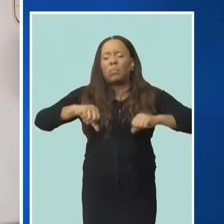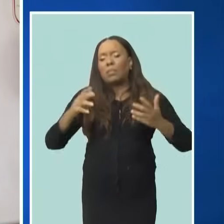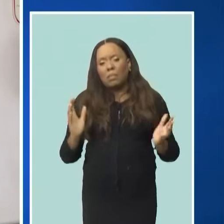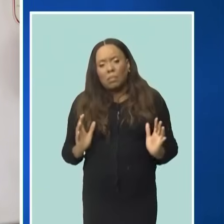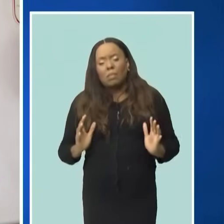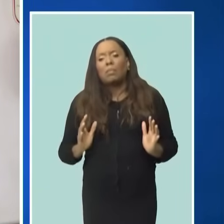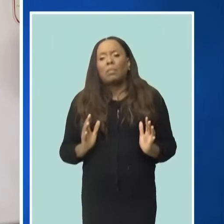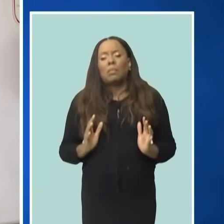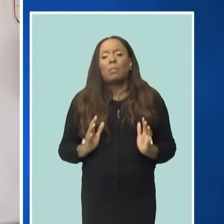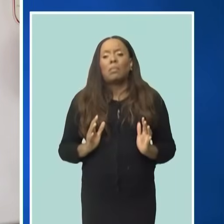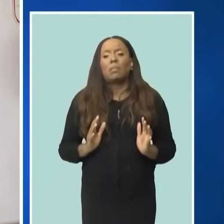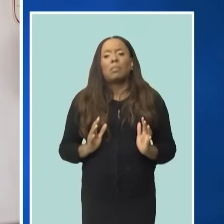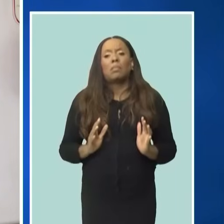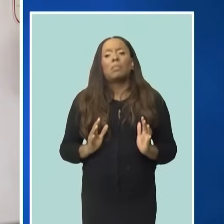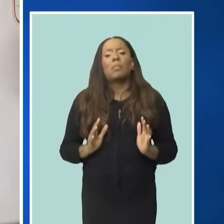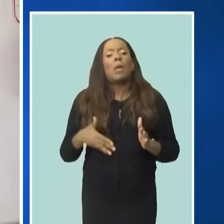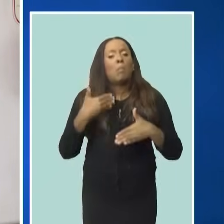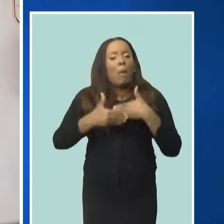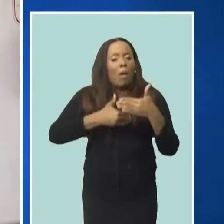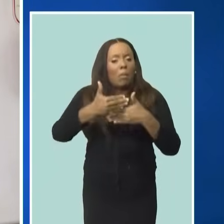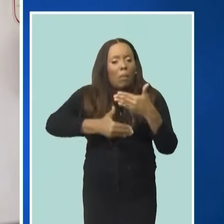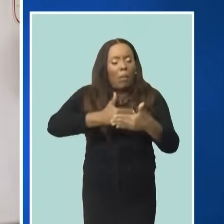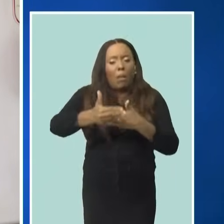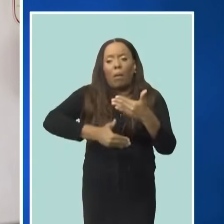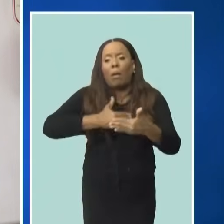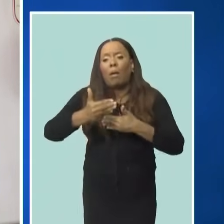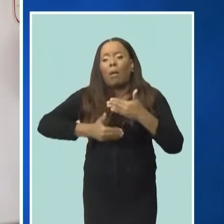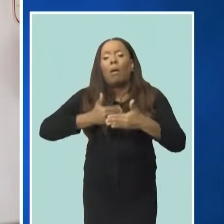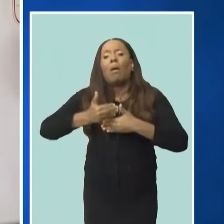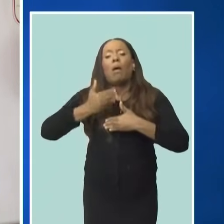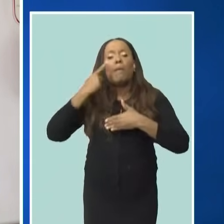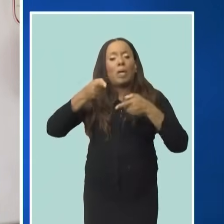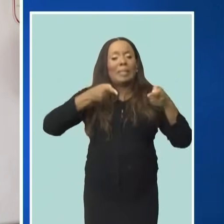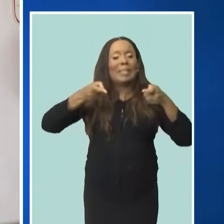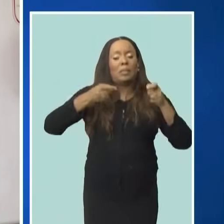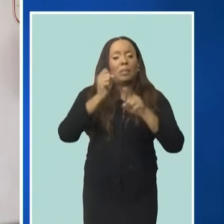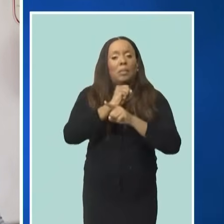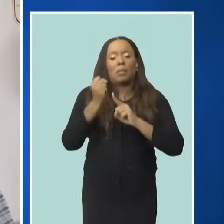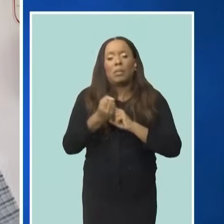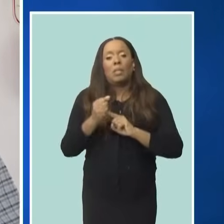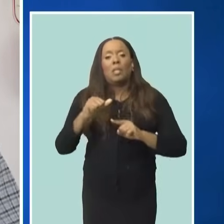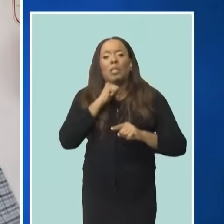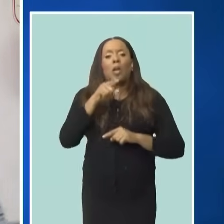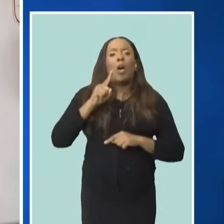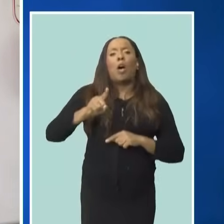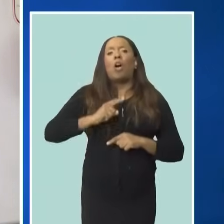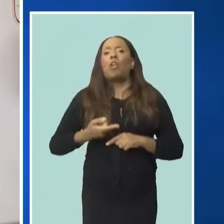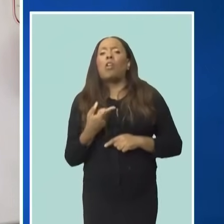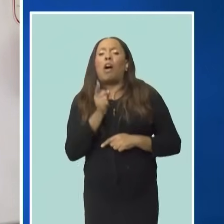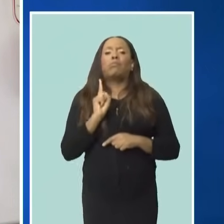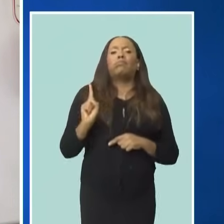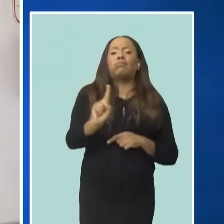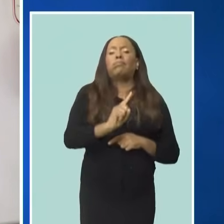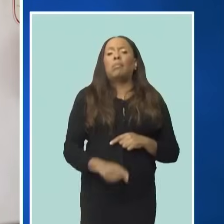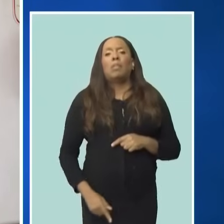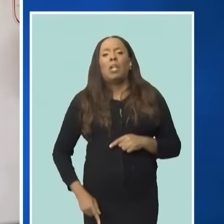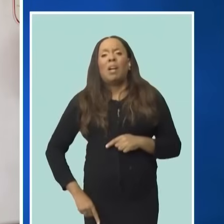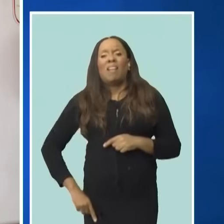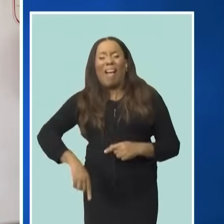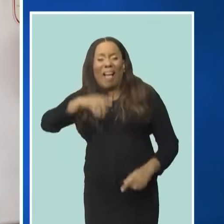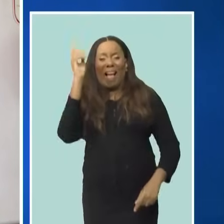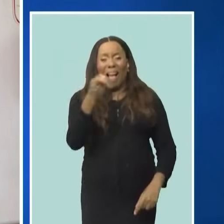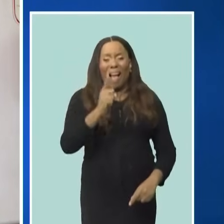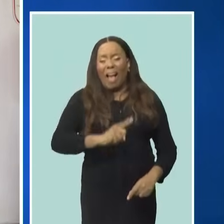that there's a procedure that you should follow to have some redress, but not you as an individual take action